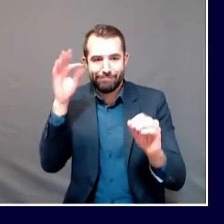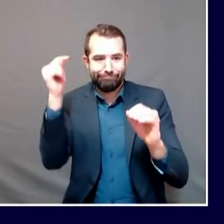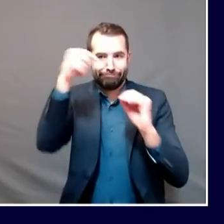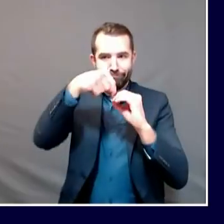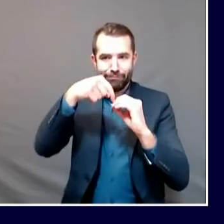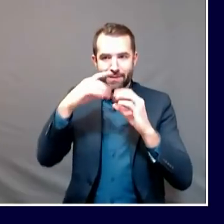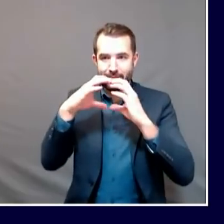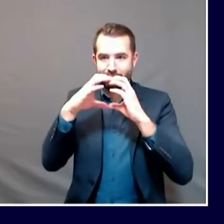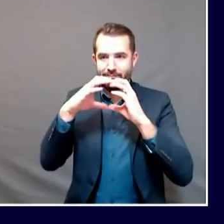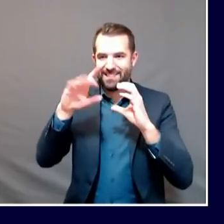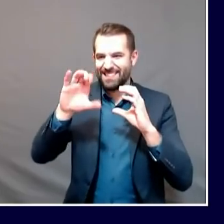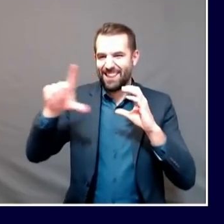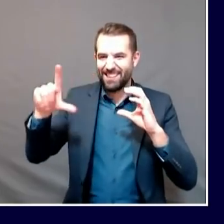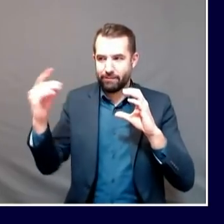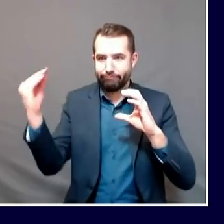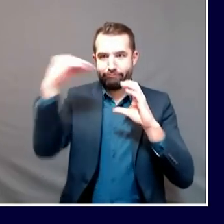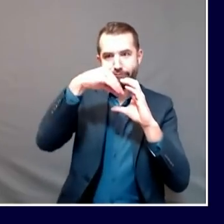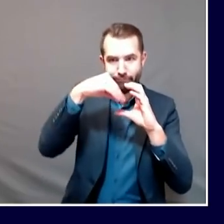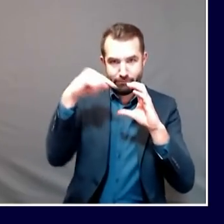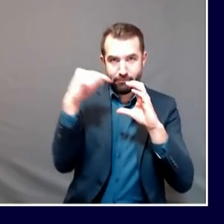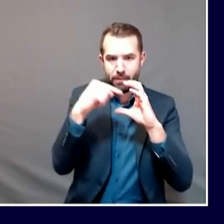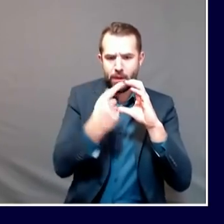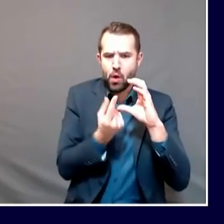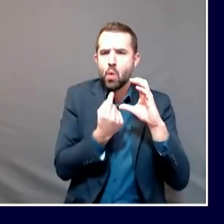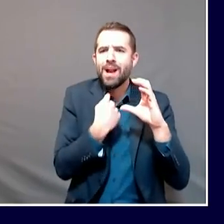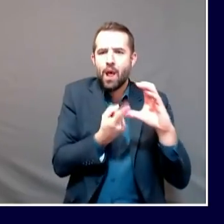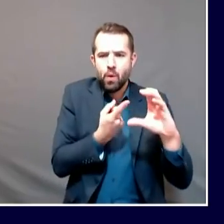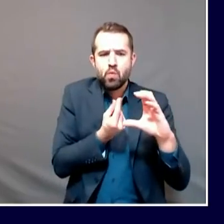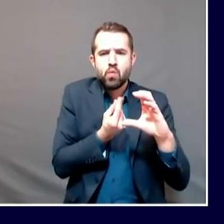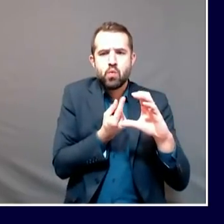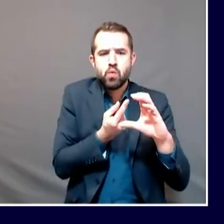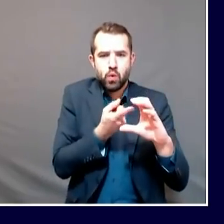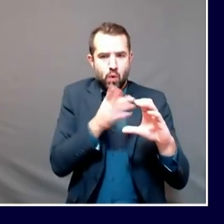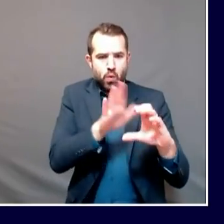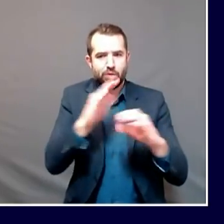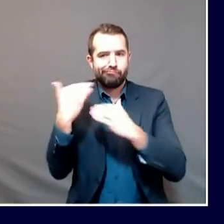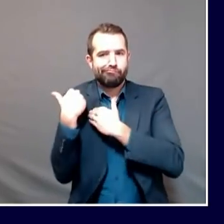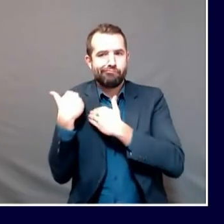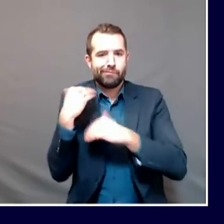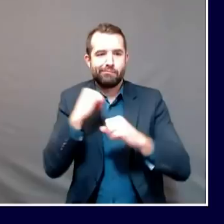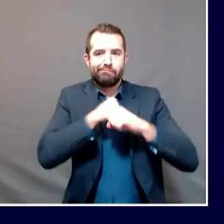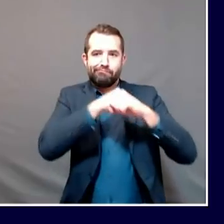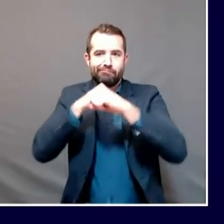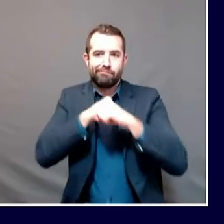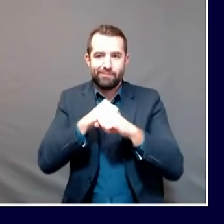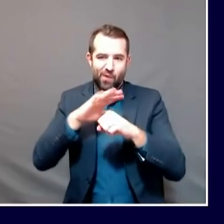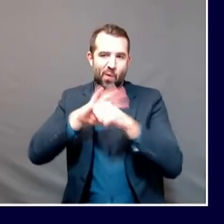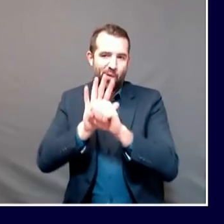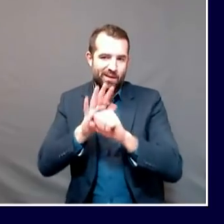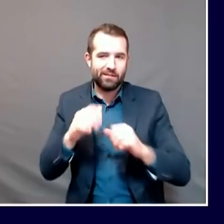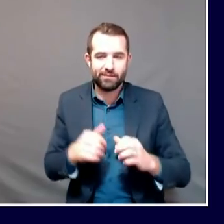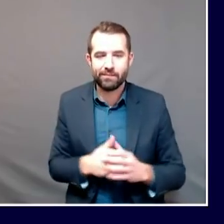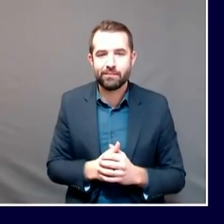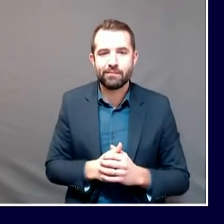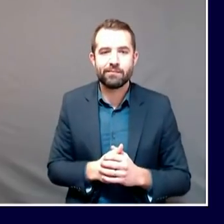does not contain any of the live virus that causes COVID-19. And thus, you